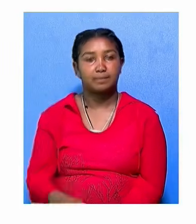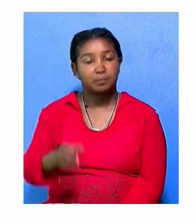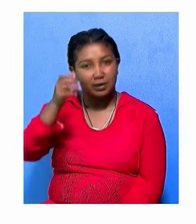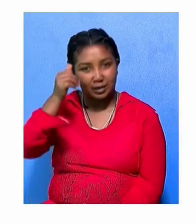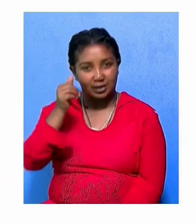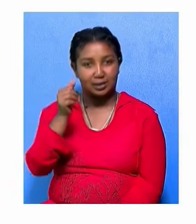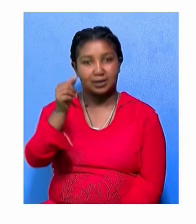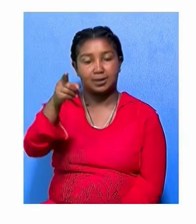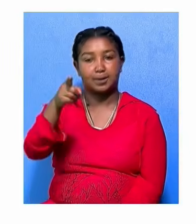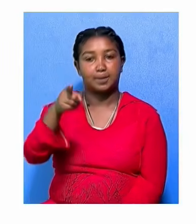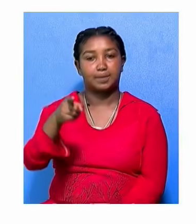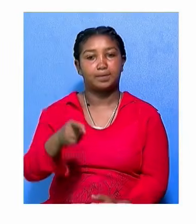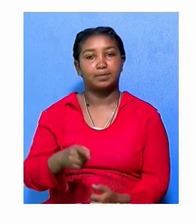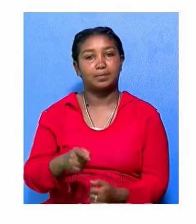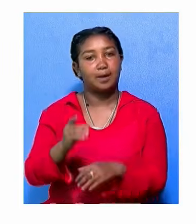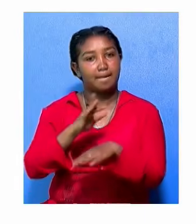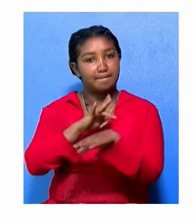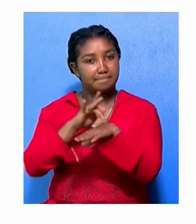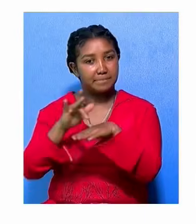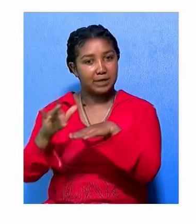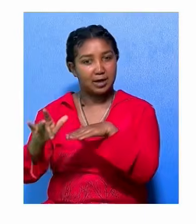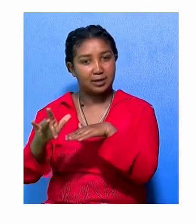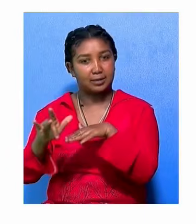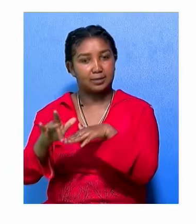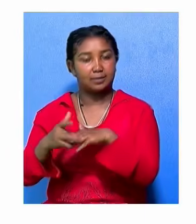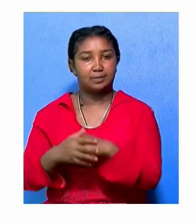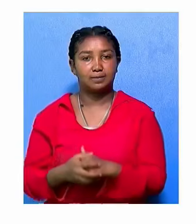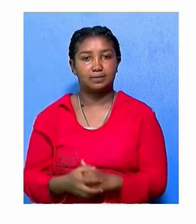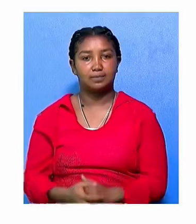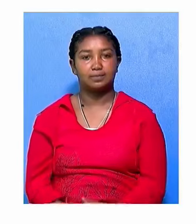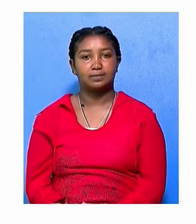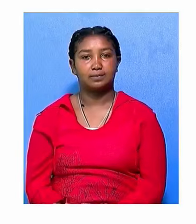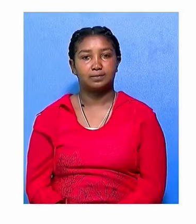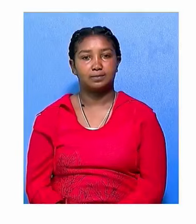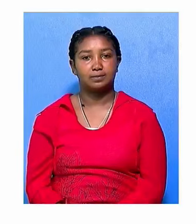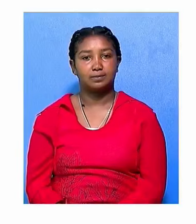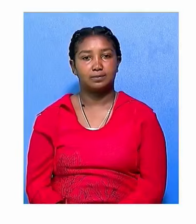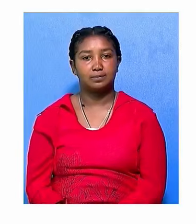He blank here